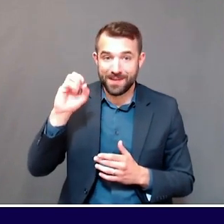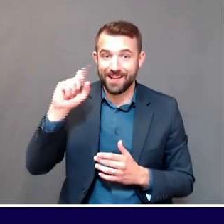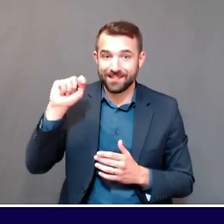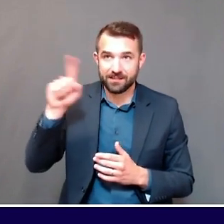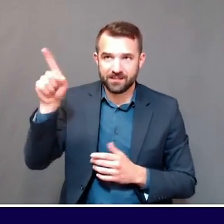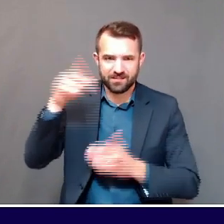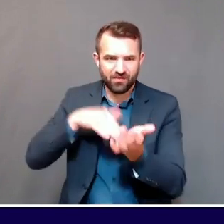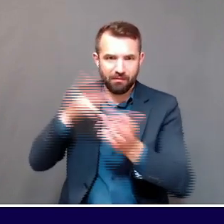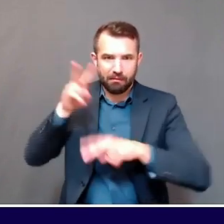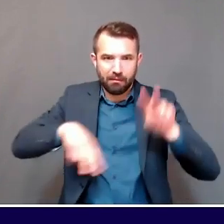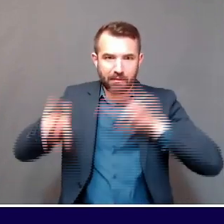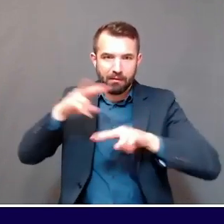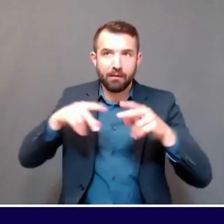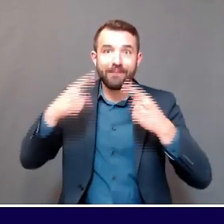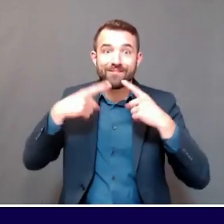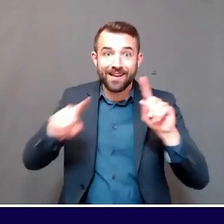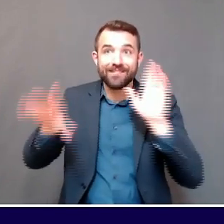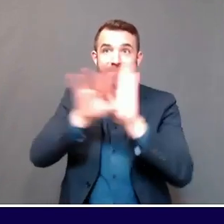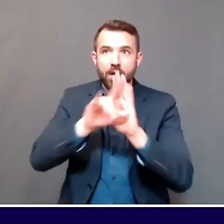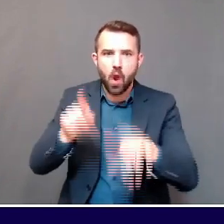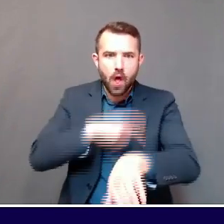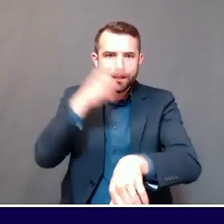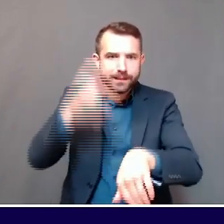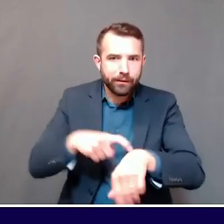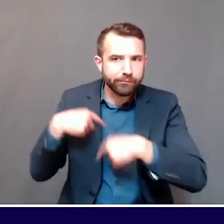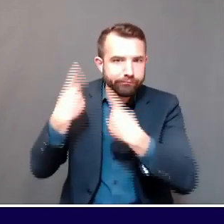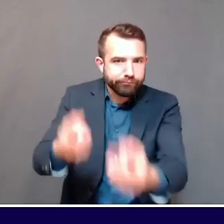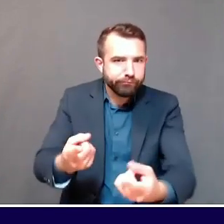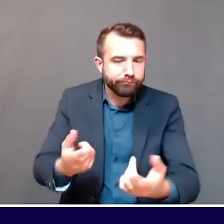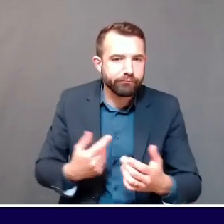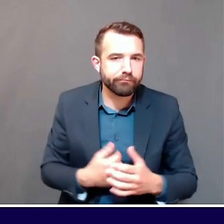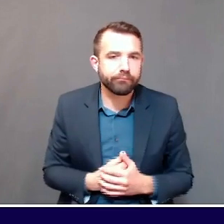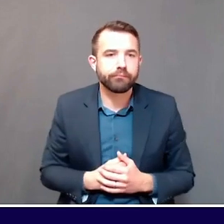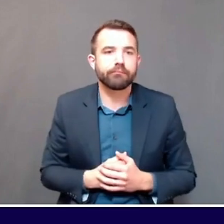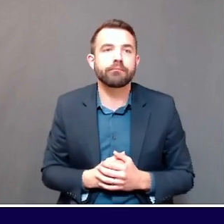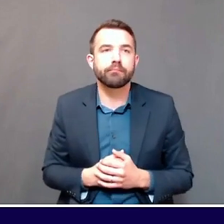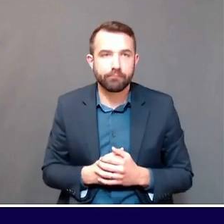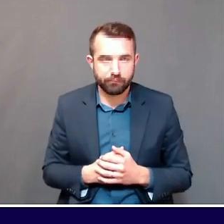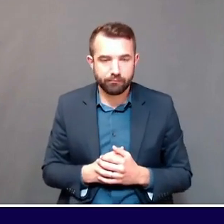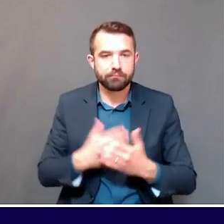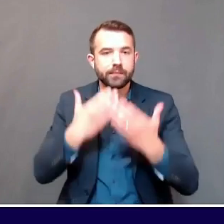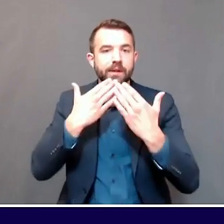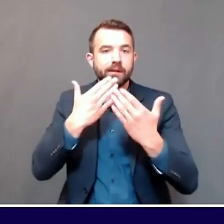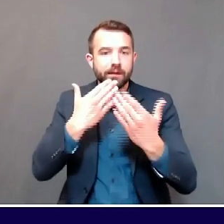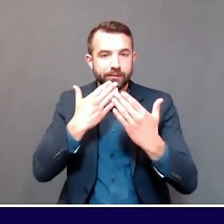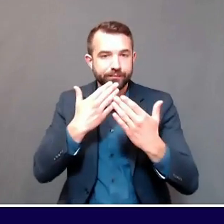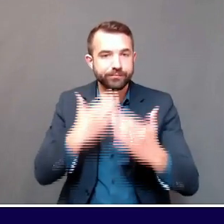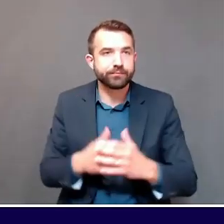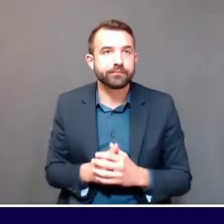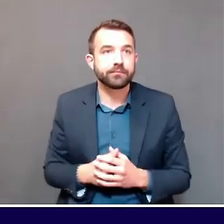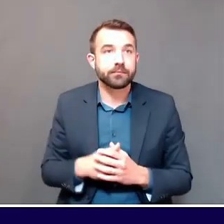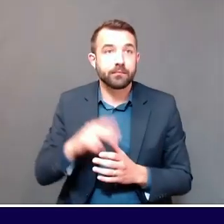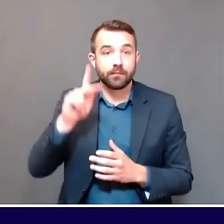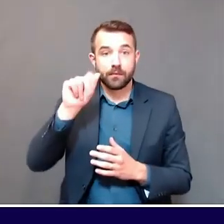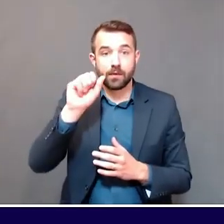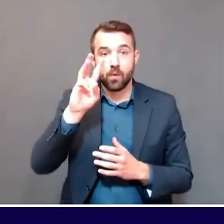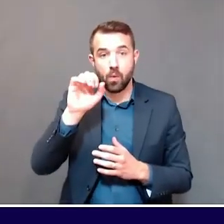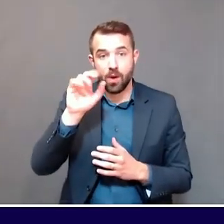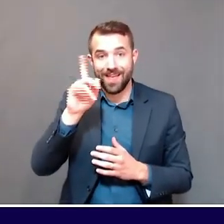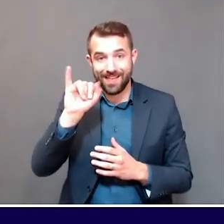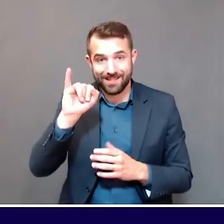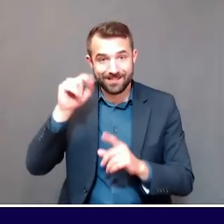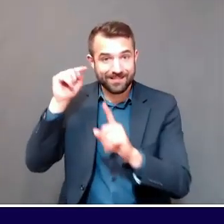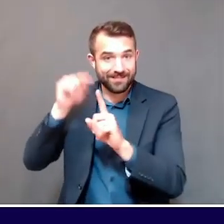out specifically in terms of this Kawasaki disease? Absolutely. So the essence of this type of disease is